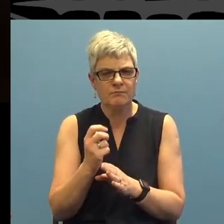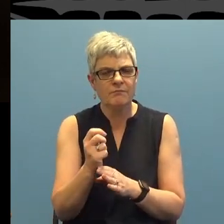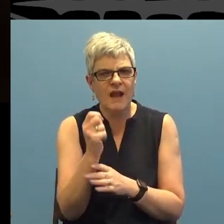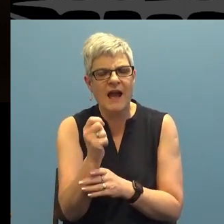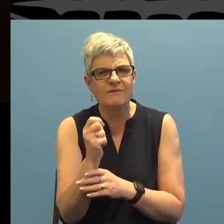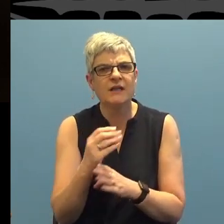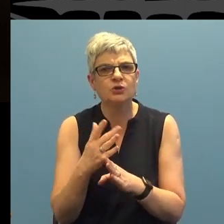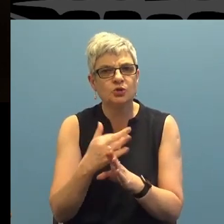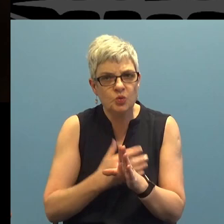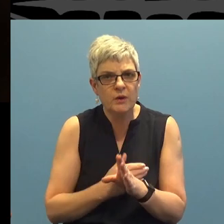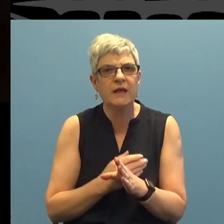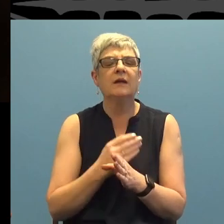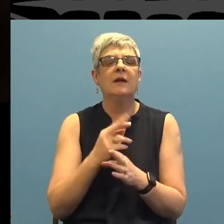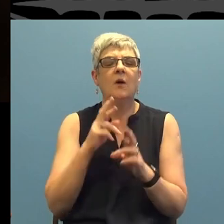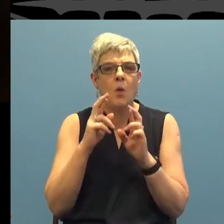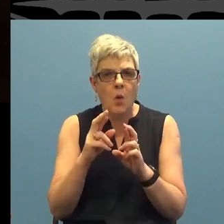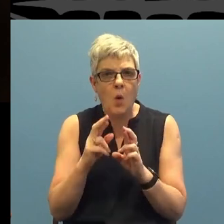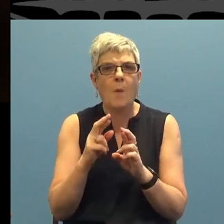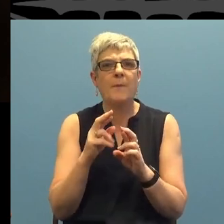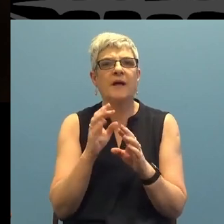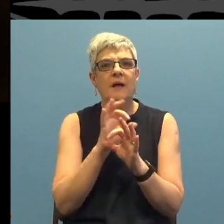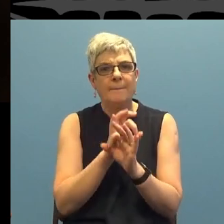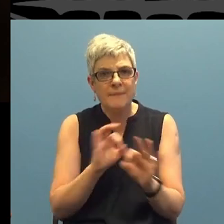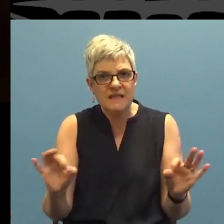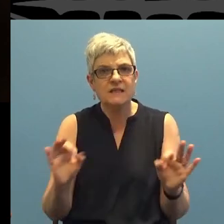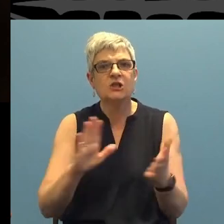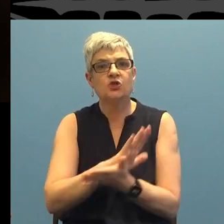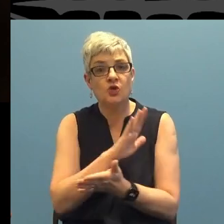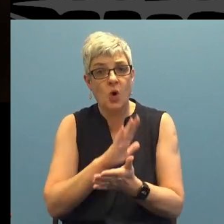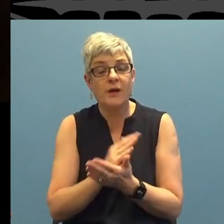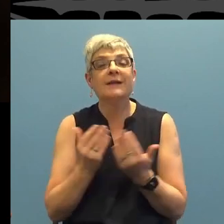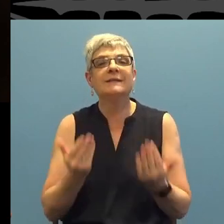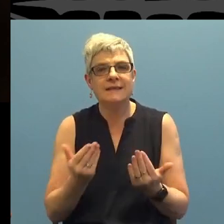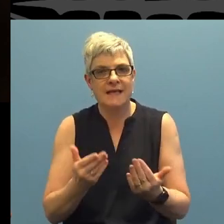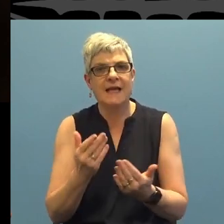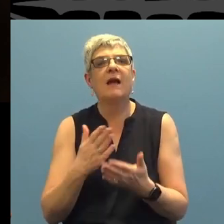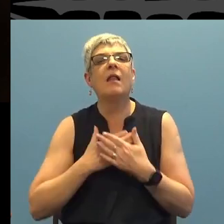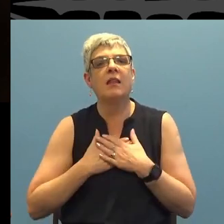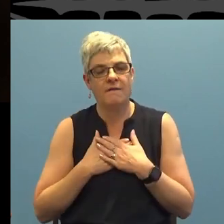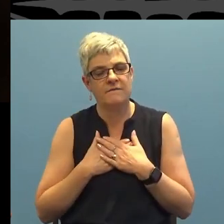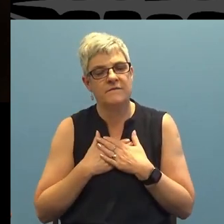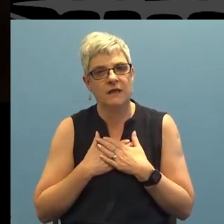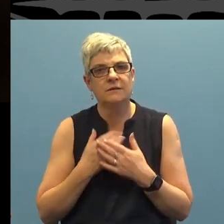Advent, of hope and of peace and of joy, and today the candle of love.